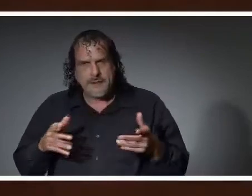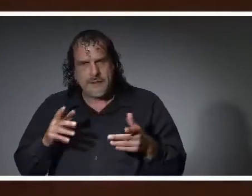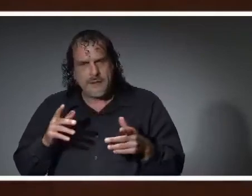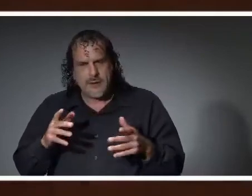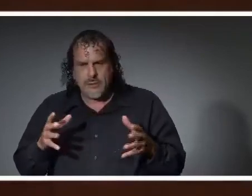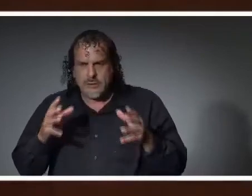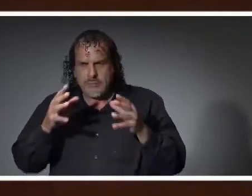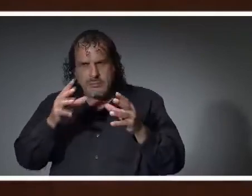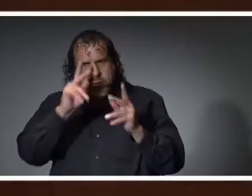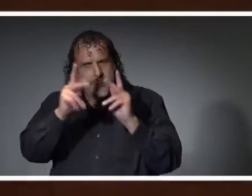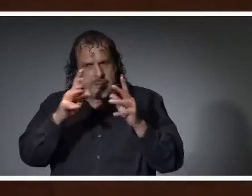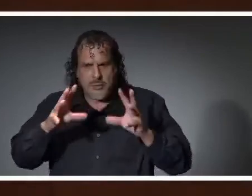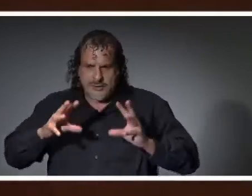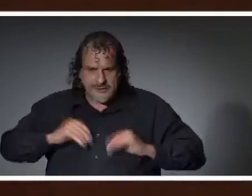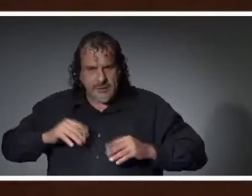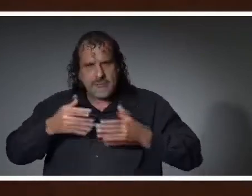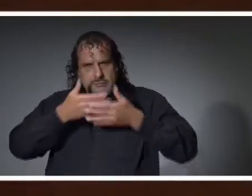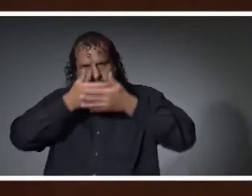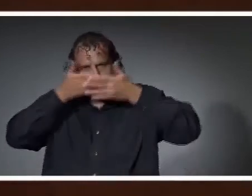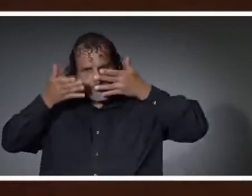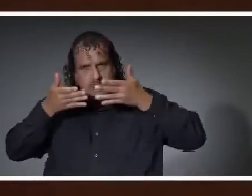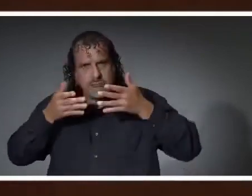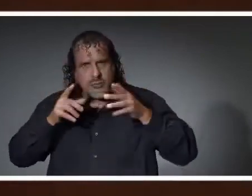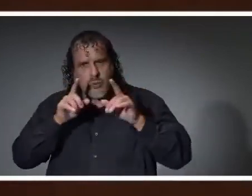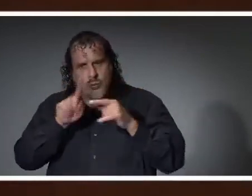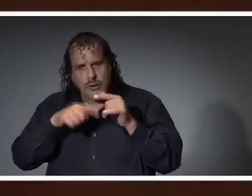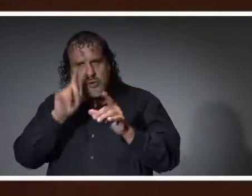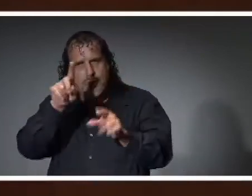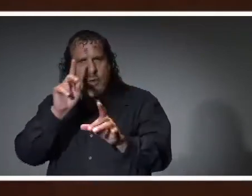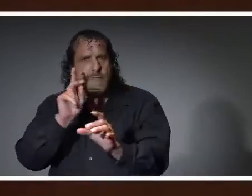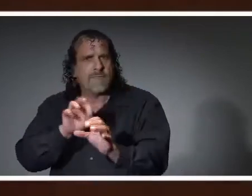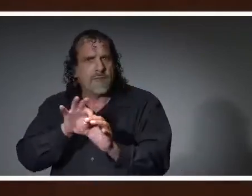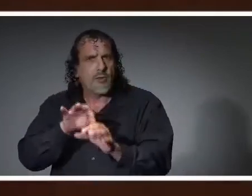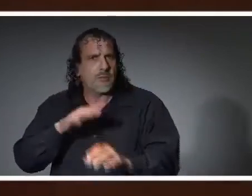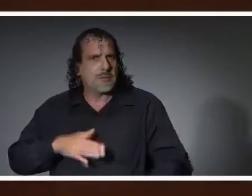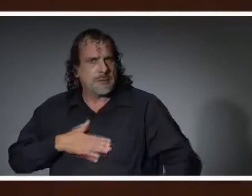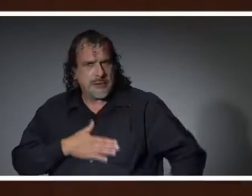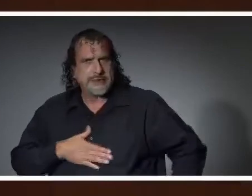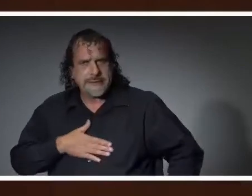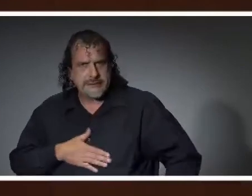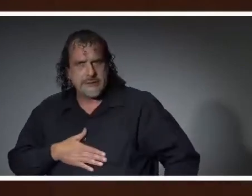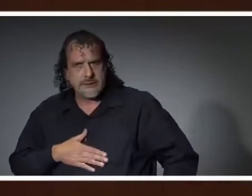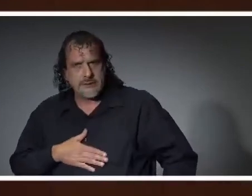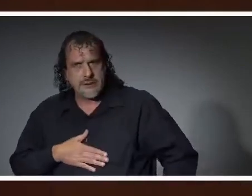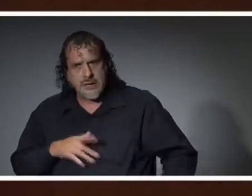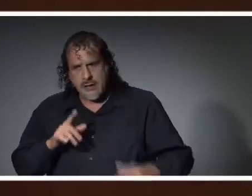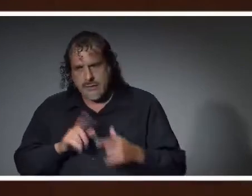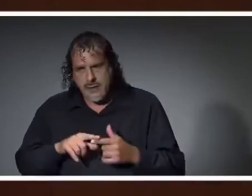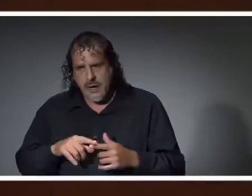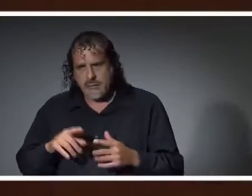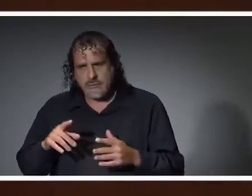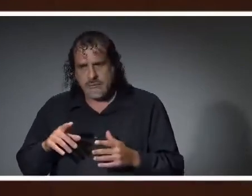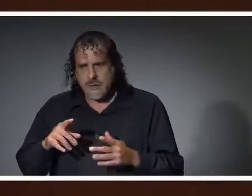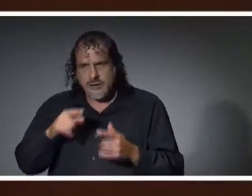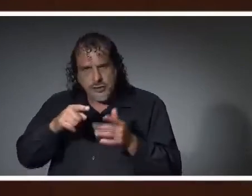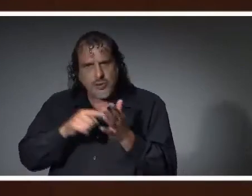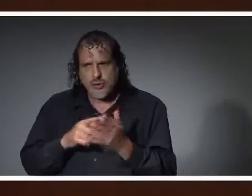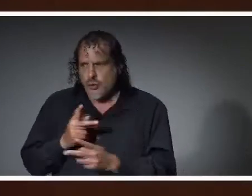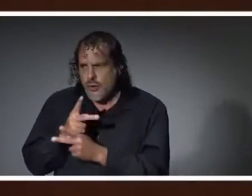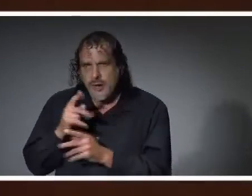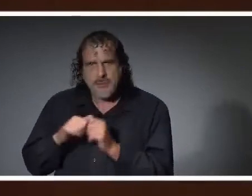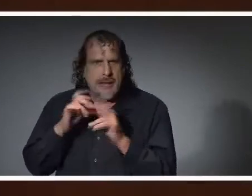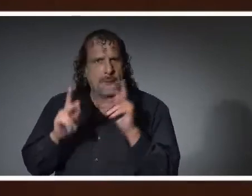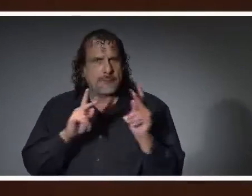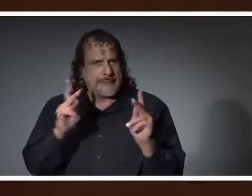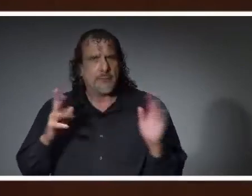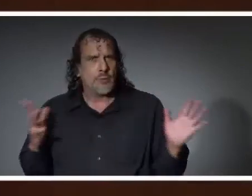use at the polling place. I think it's going to be really considerate of your fellow Mississippians,